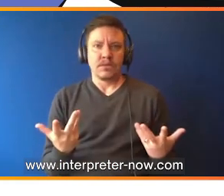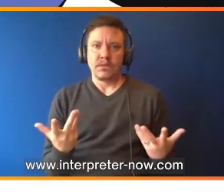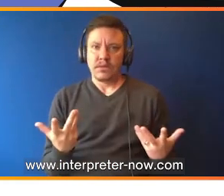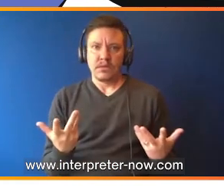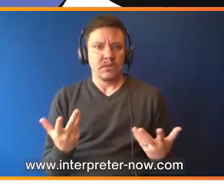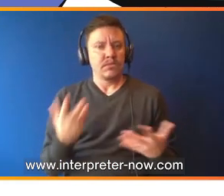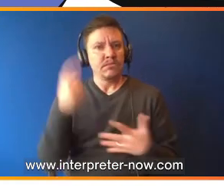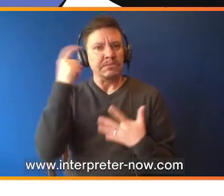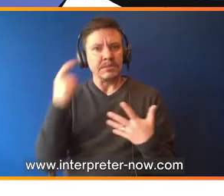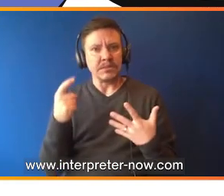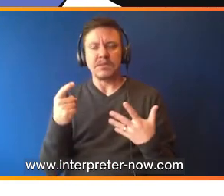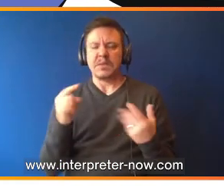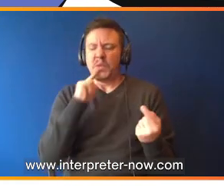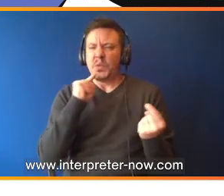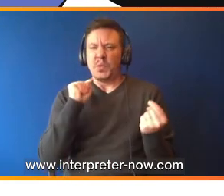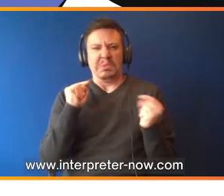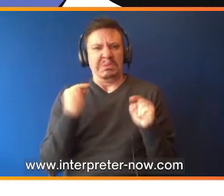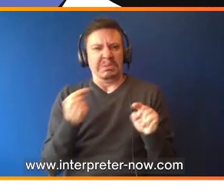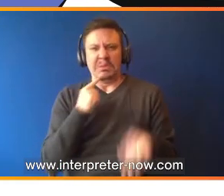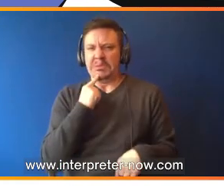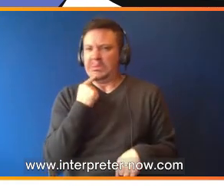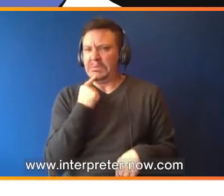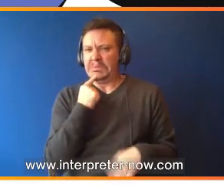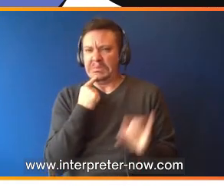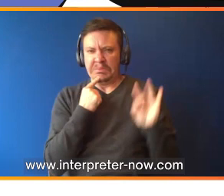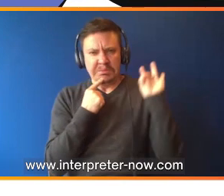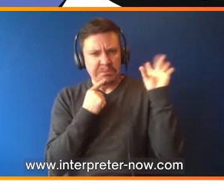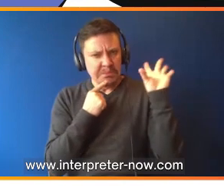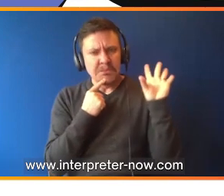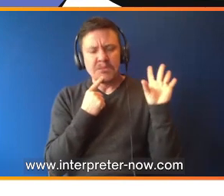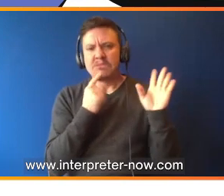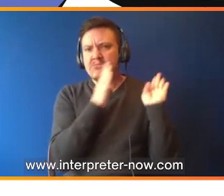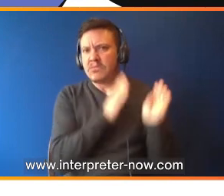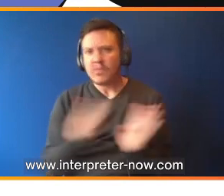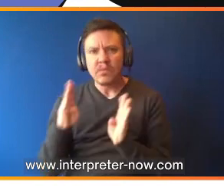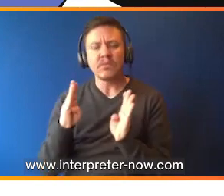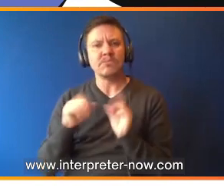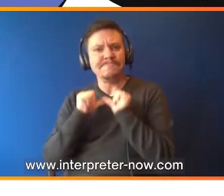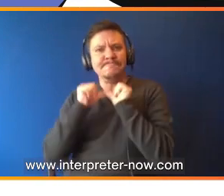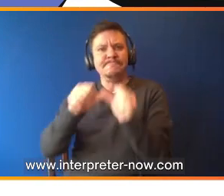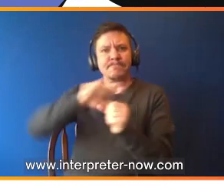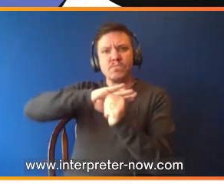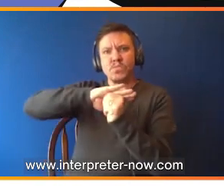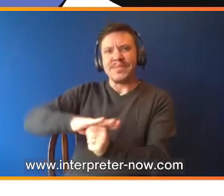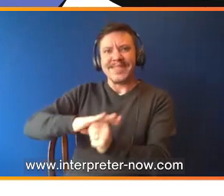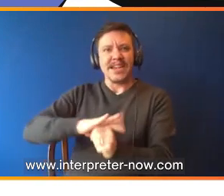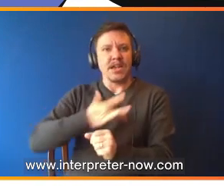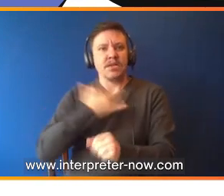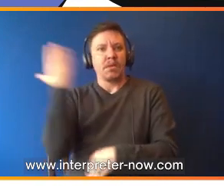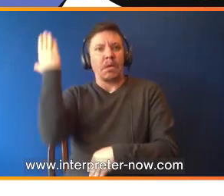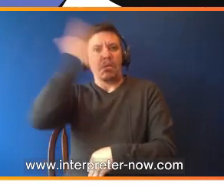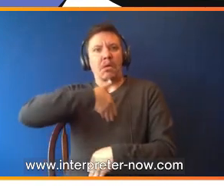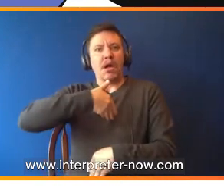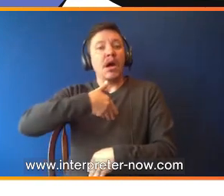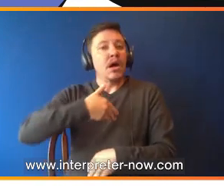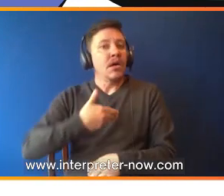people tend to design products with a specific default user in mind, or perhaps the team tends to